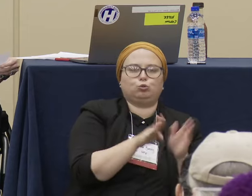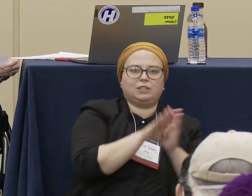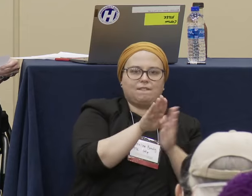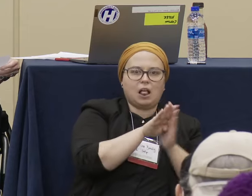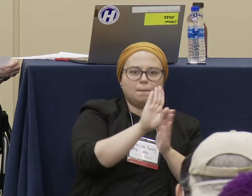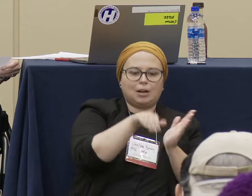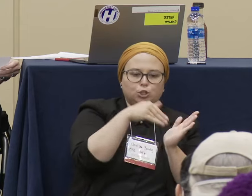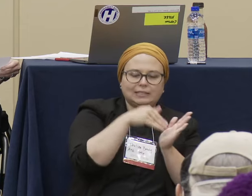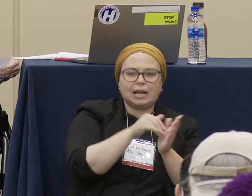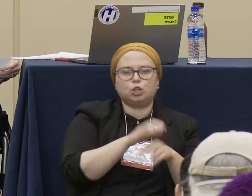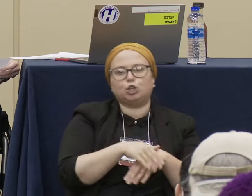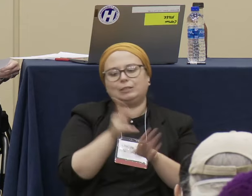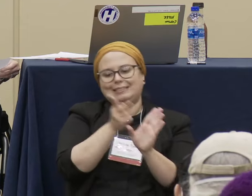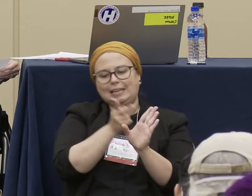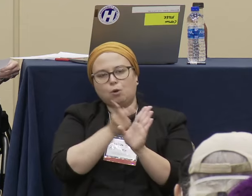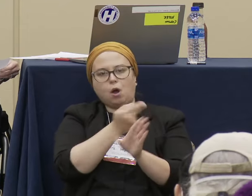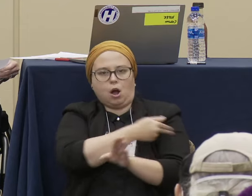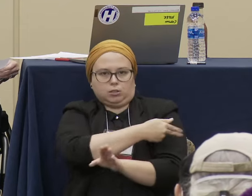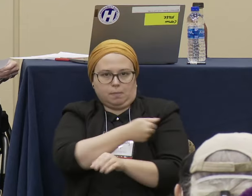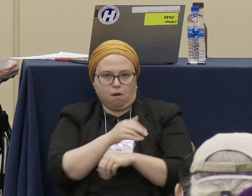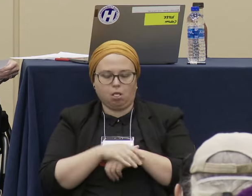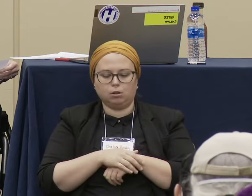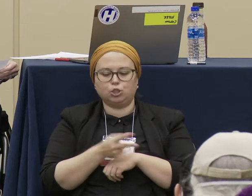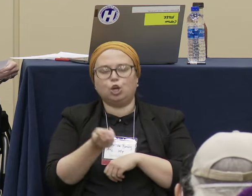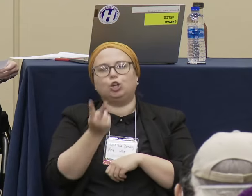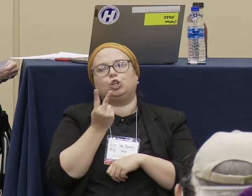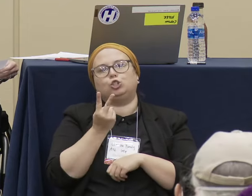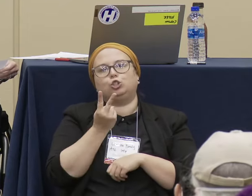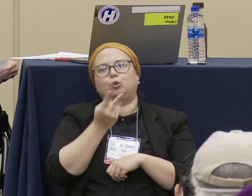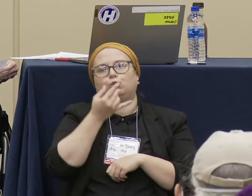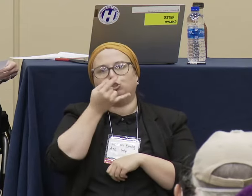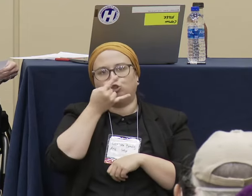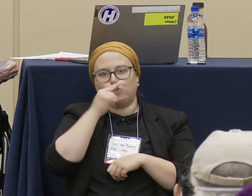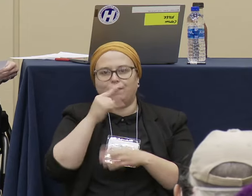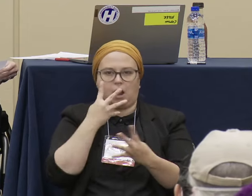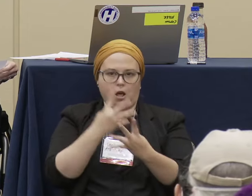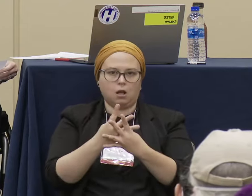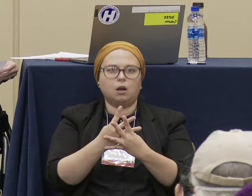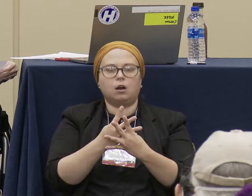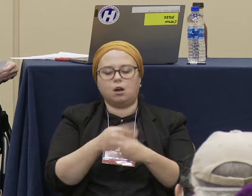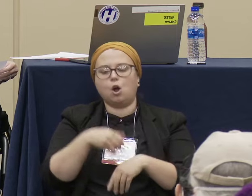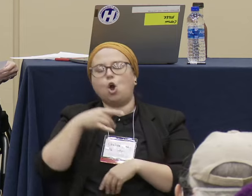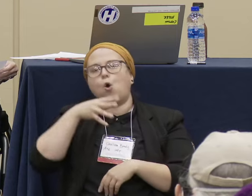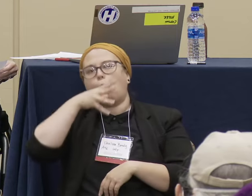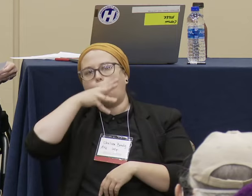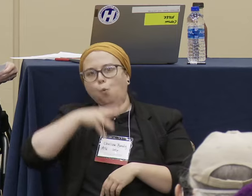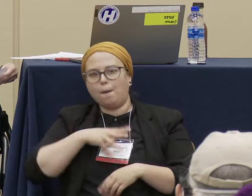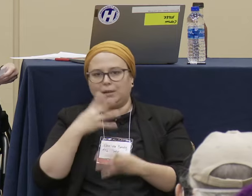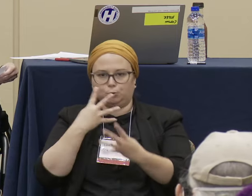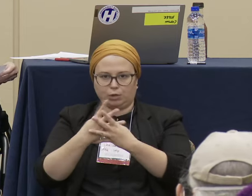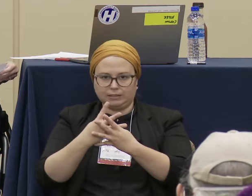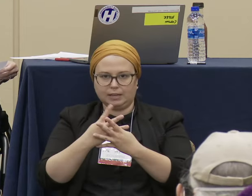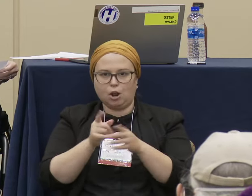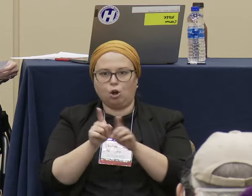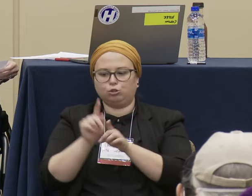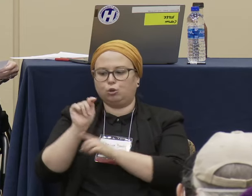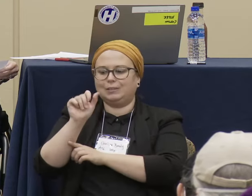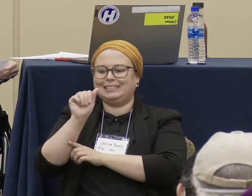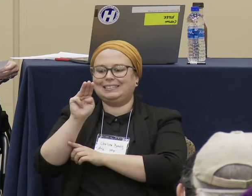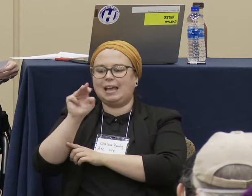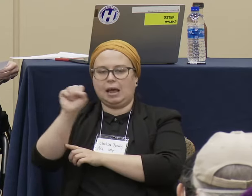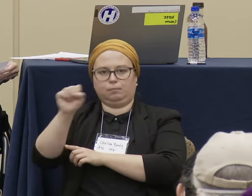psych hospitals, two juvenile correction facilities, women's prisons, and TAMS, the only supermax